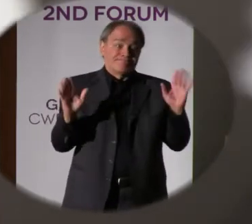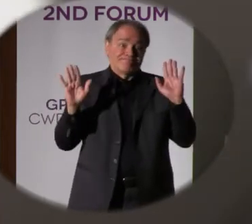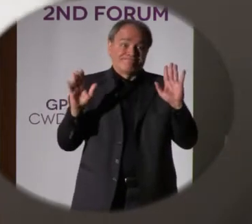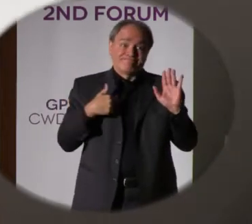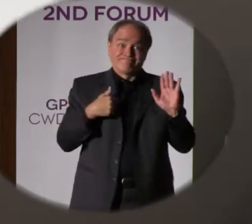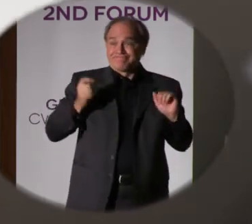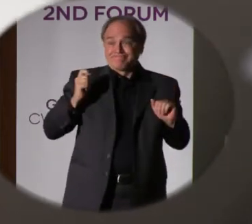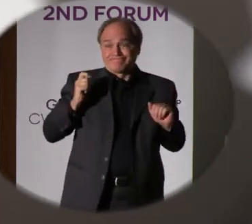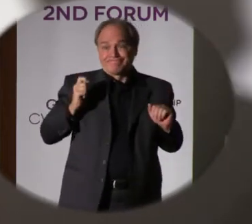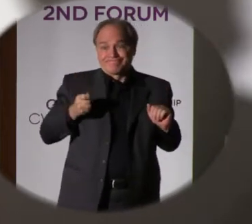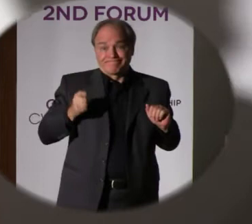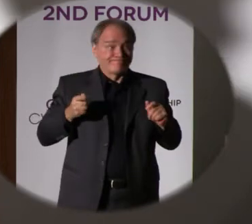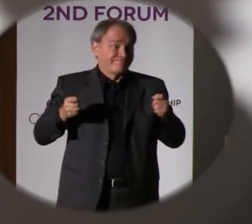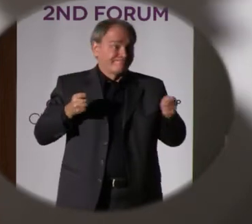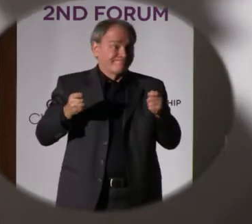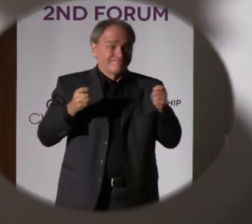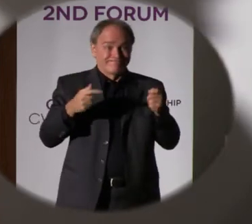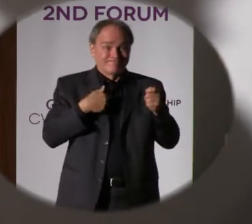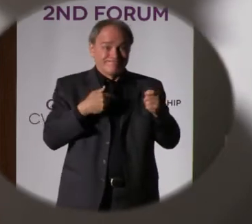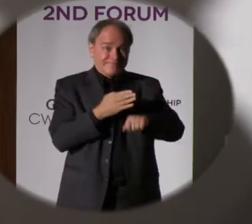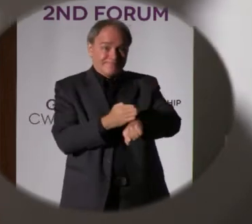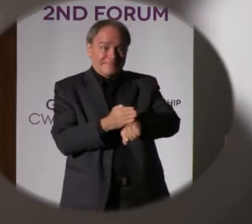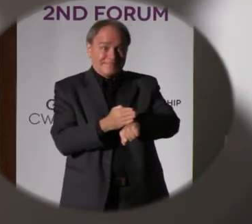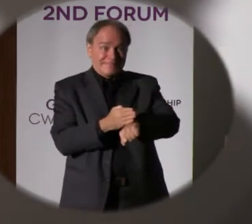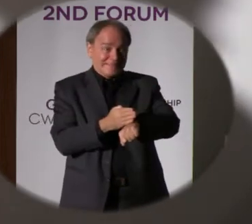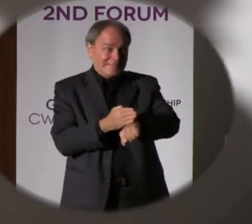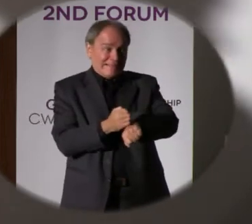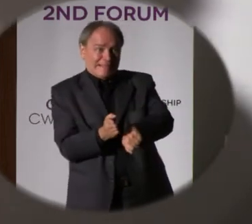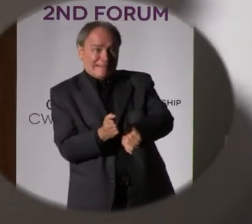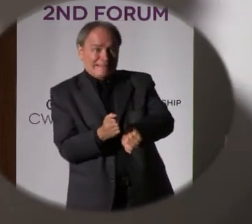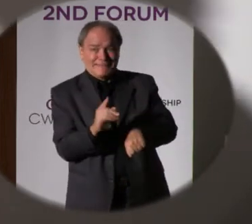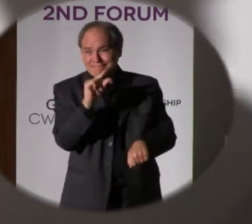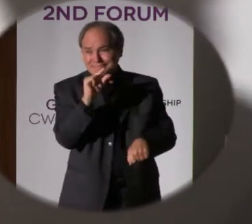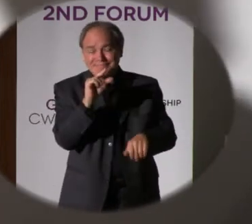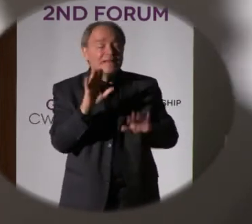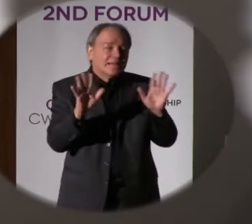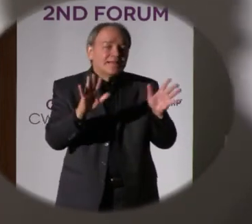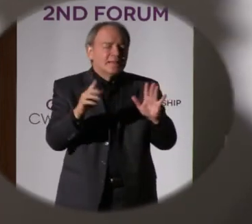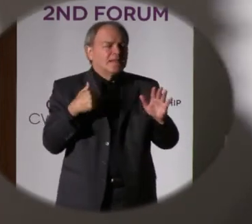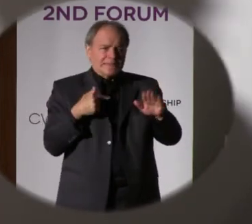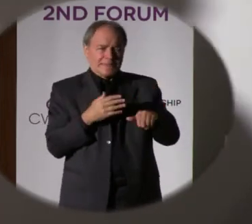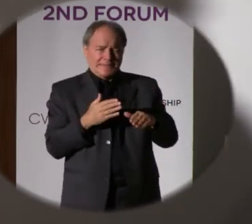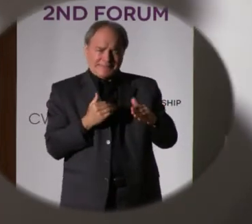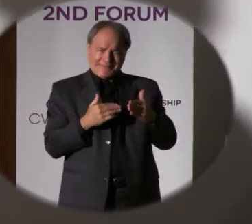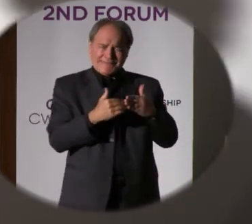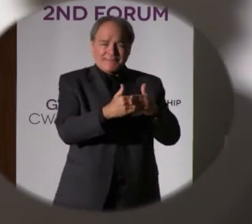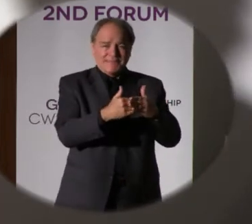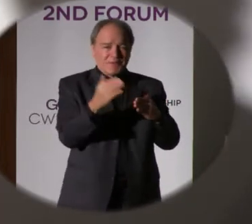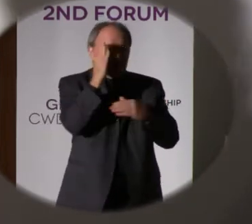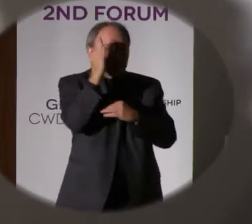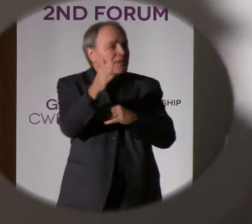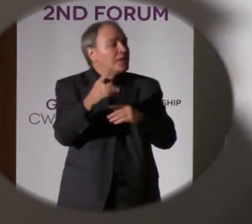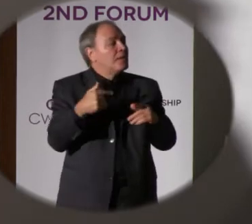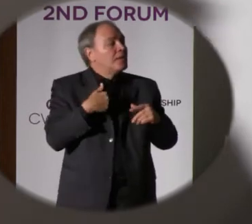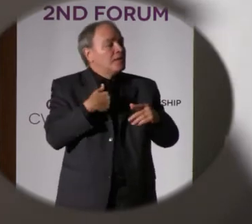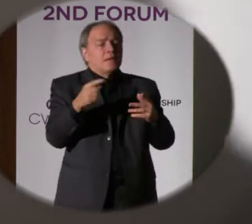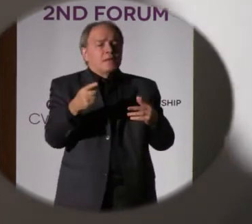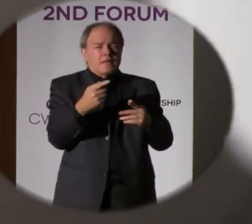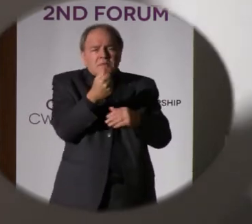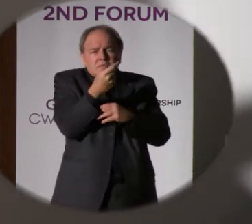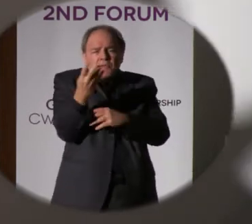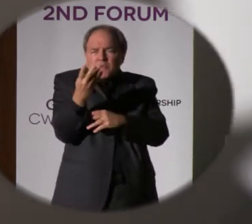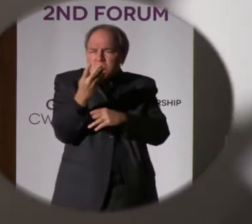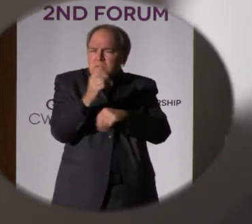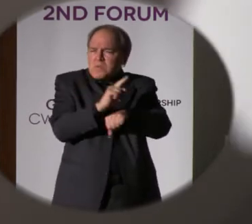but we'll make up for it, I promise. I do have to take a couple of minutes to go over a few